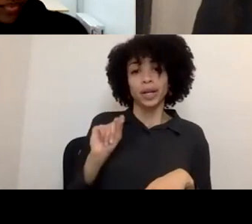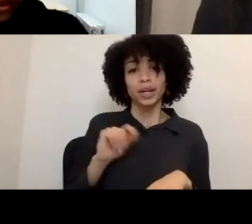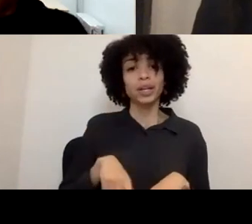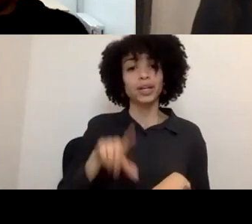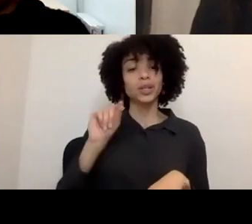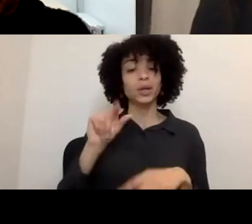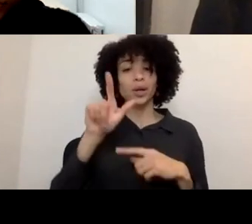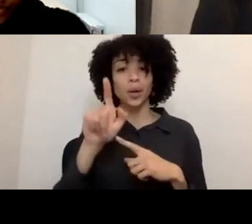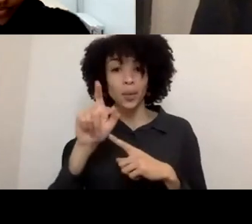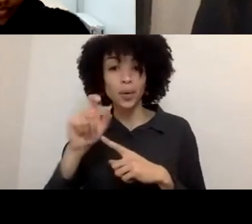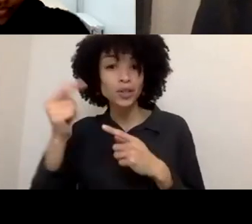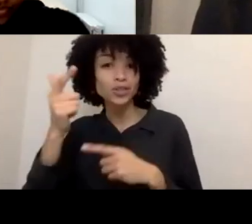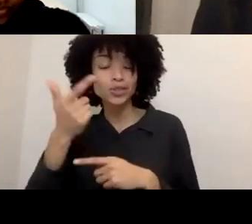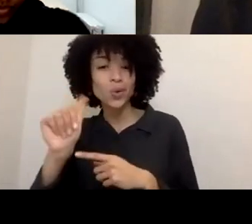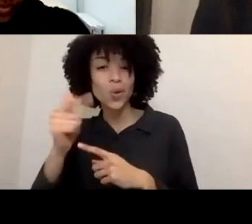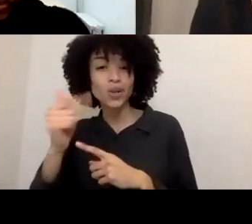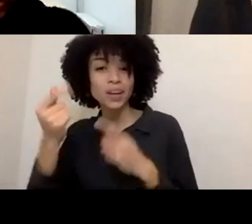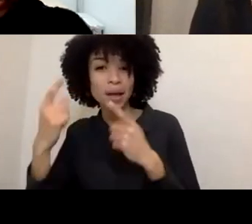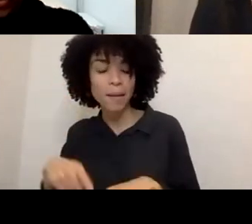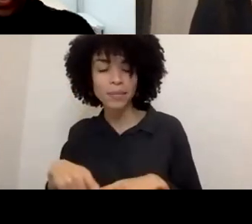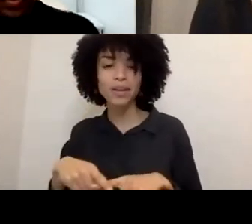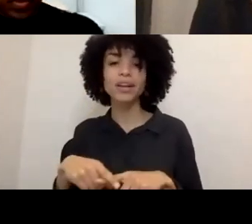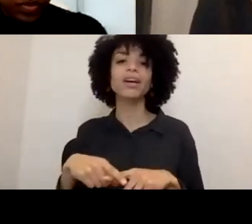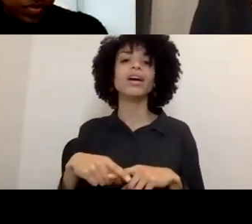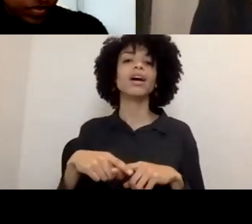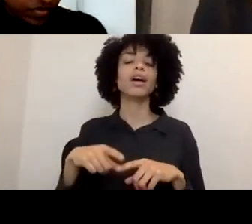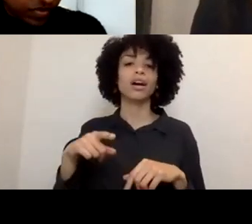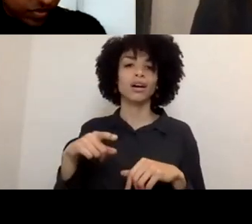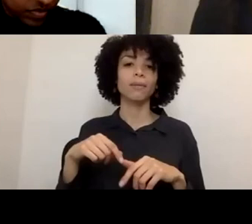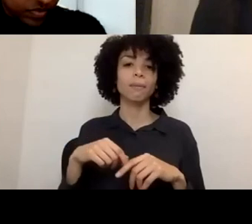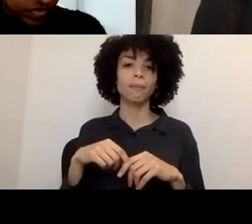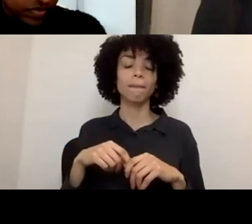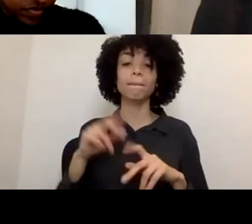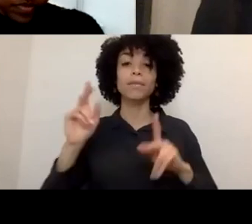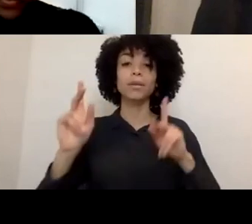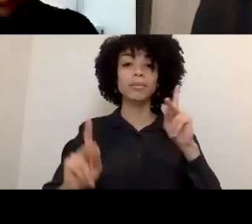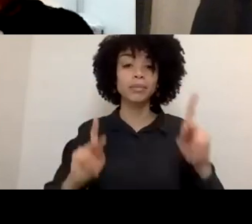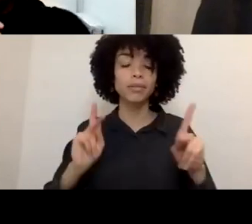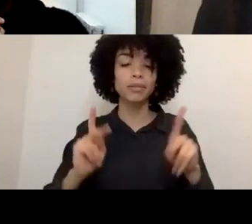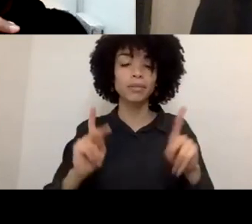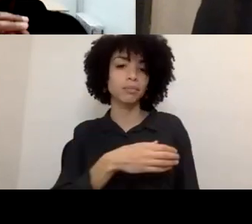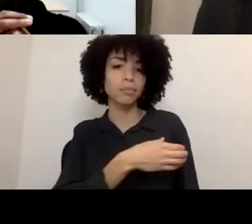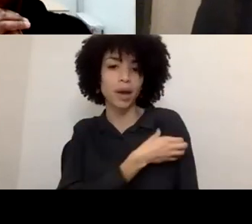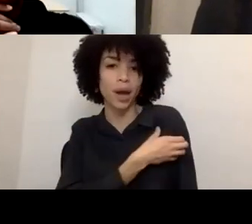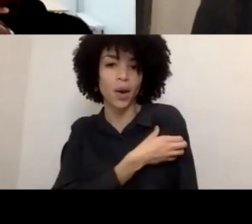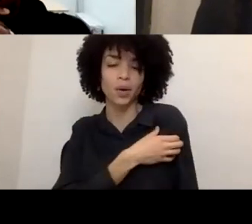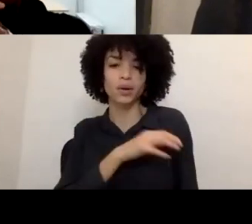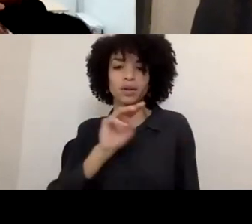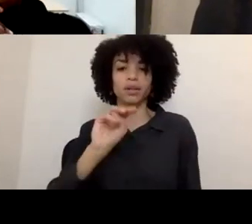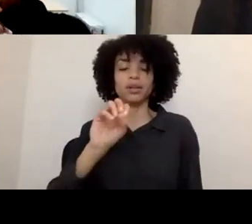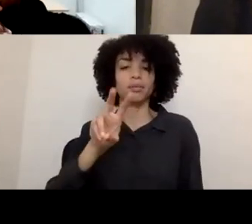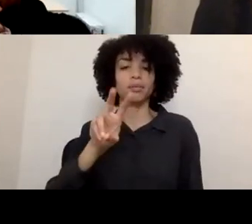Georgia, is the incredible validation that people power and movement building, especially in BIPOC